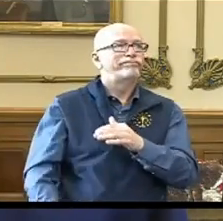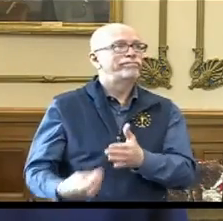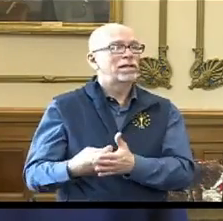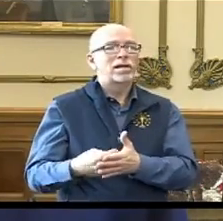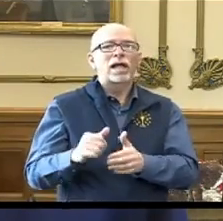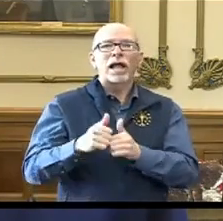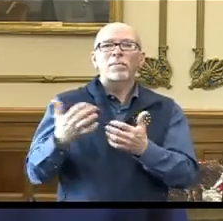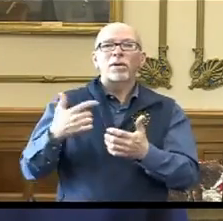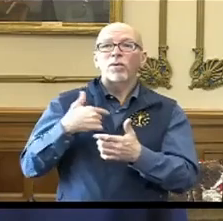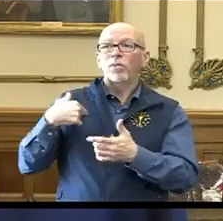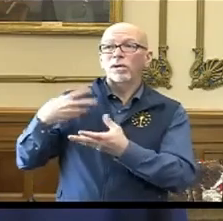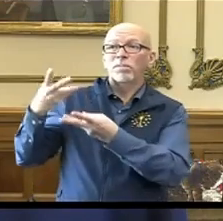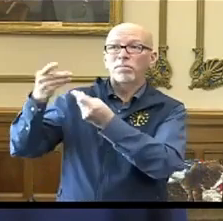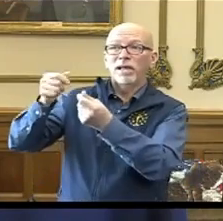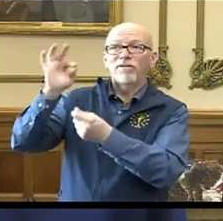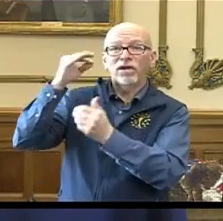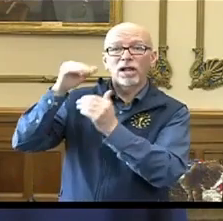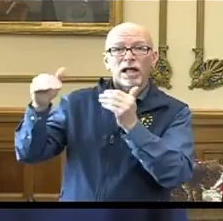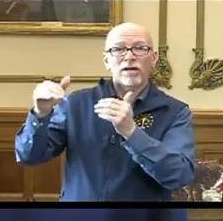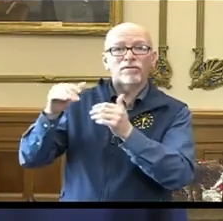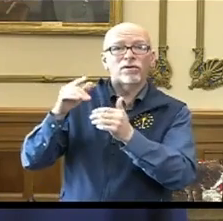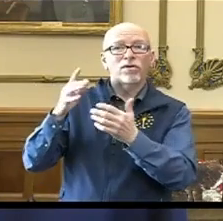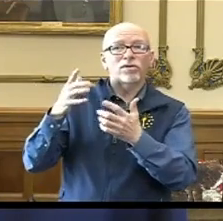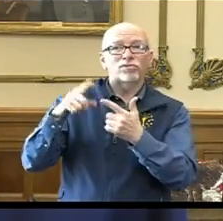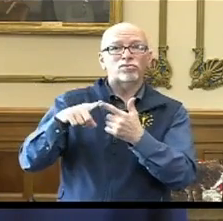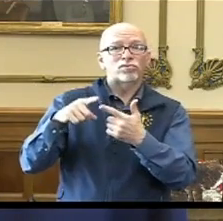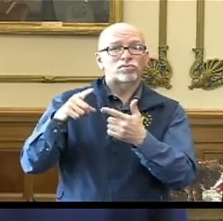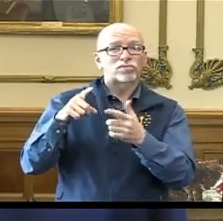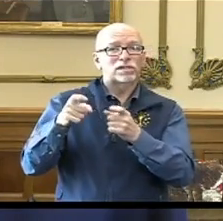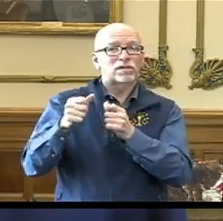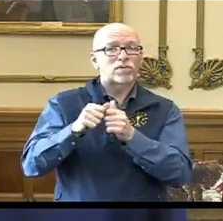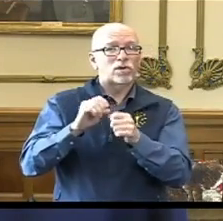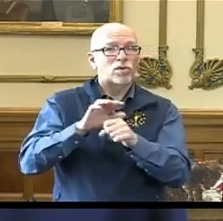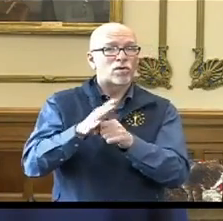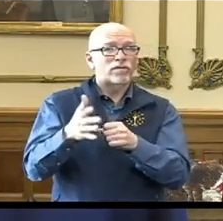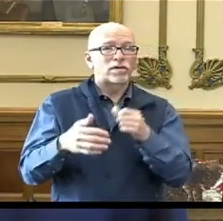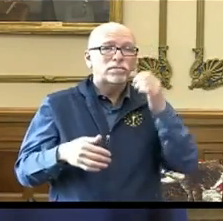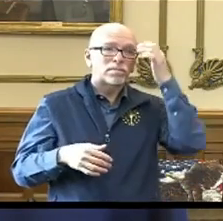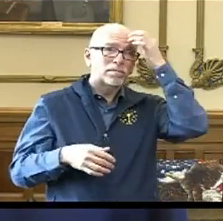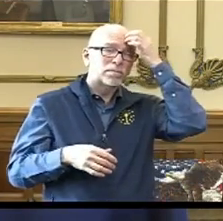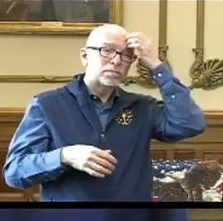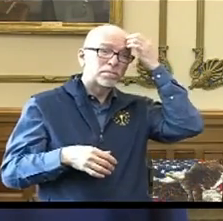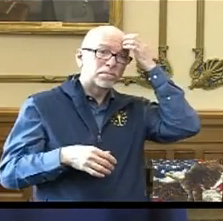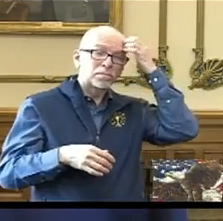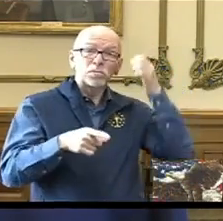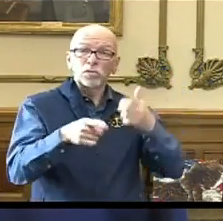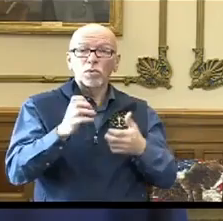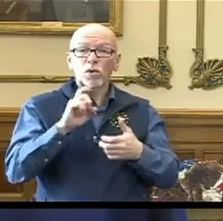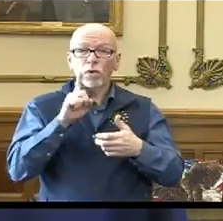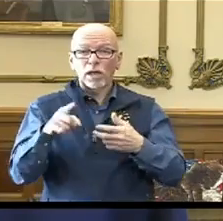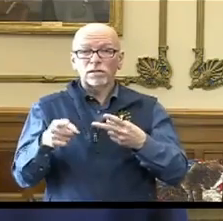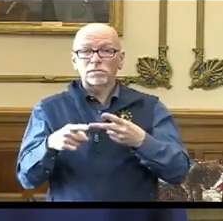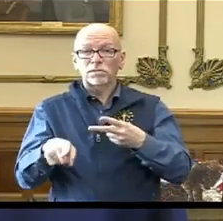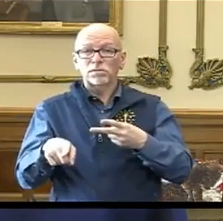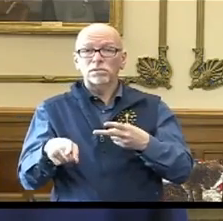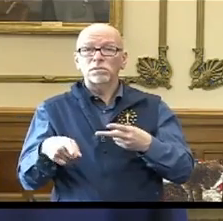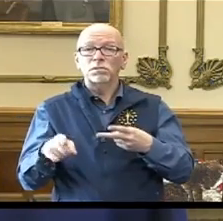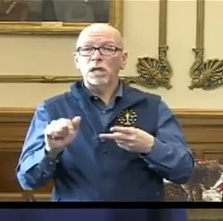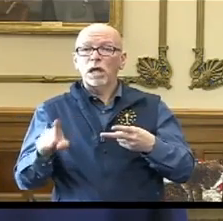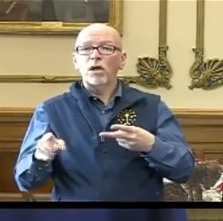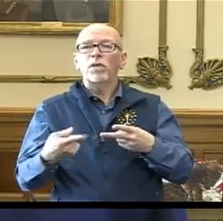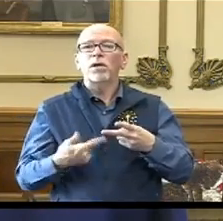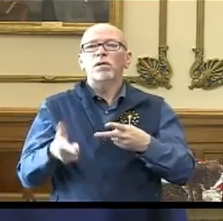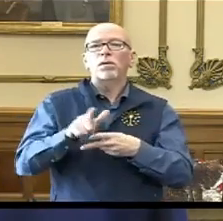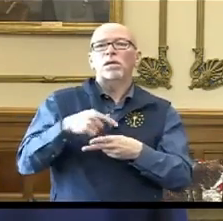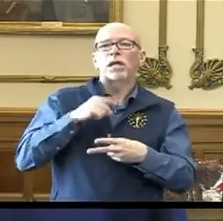more can we spend like this at the federal level to deal with COVID-19? Mike, you want to take that while it's on your mind, and then I'll follow